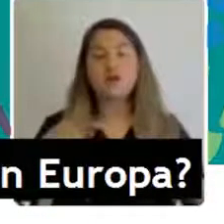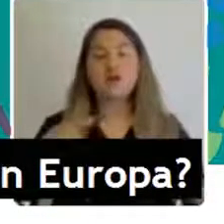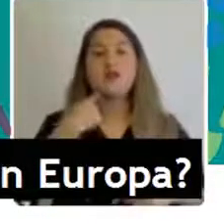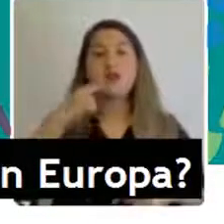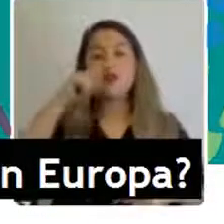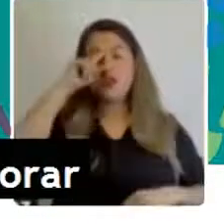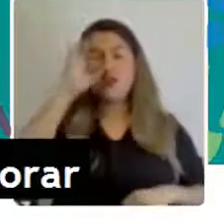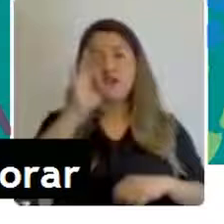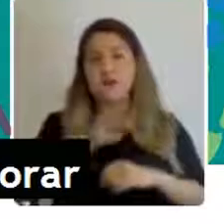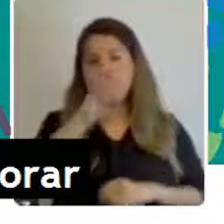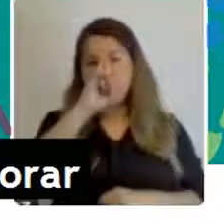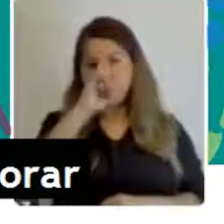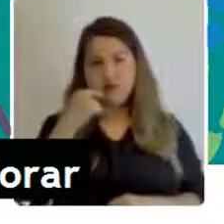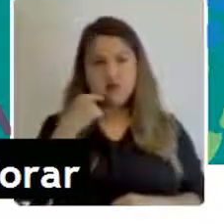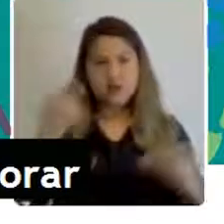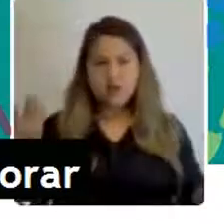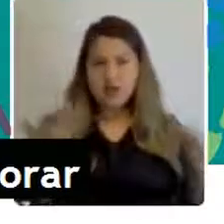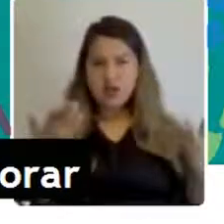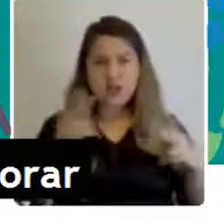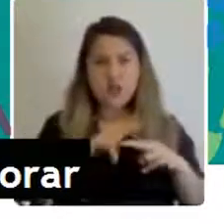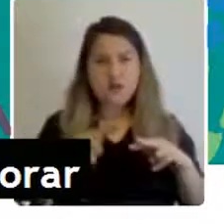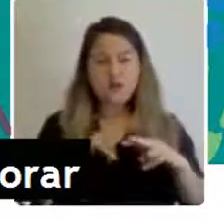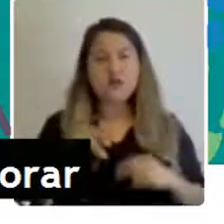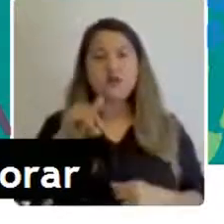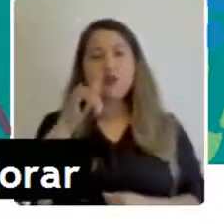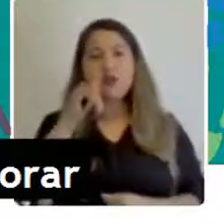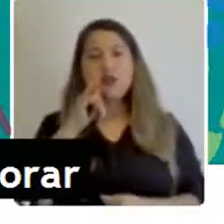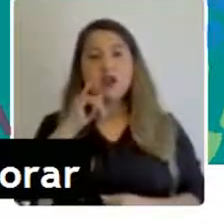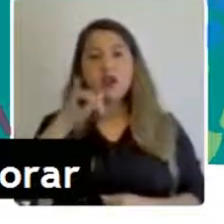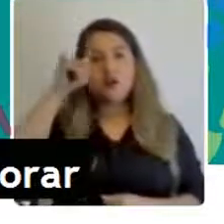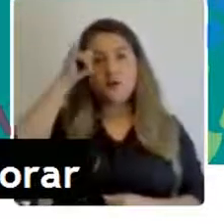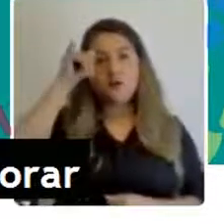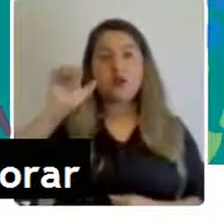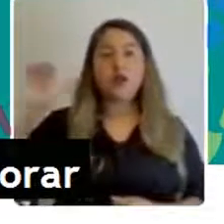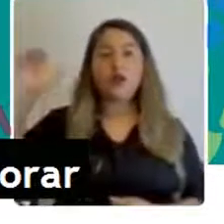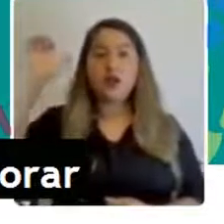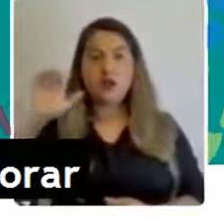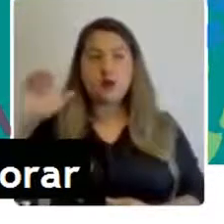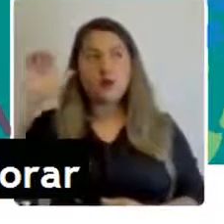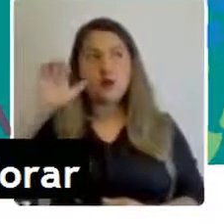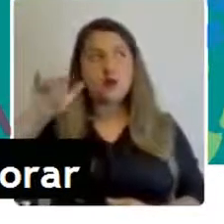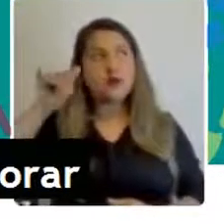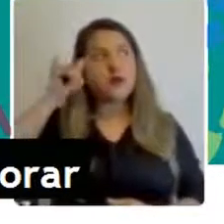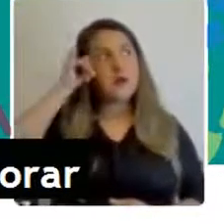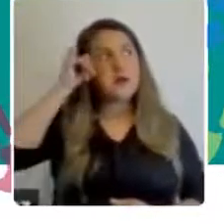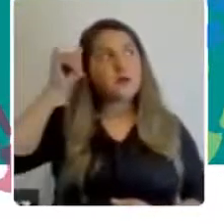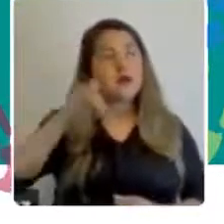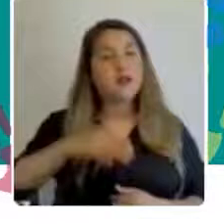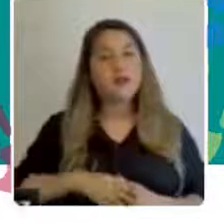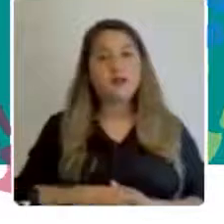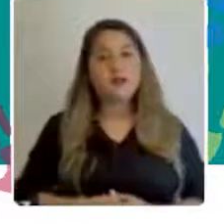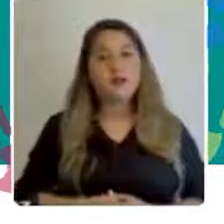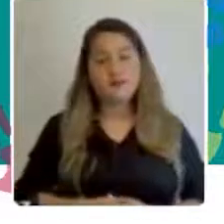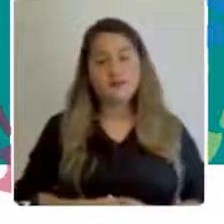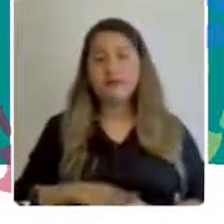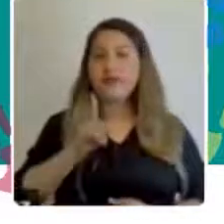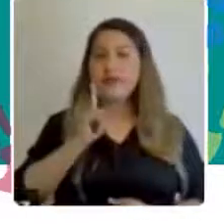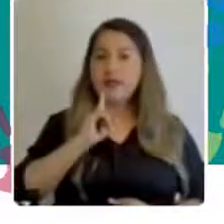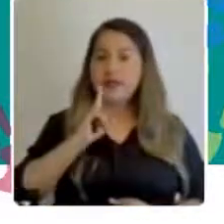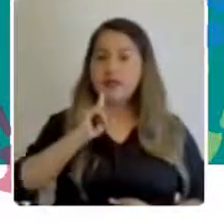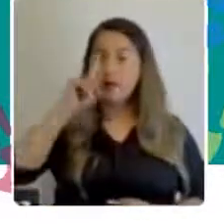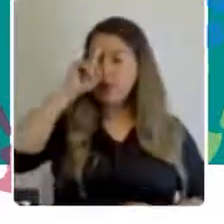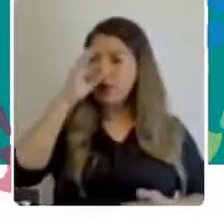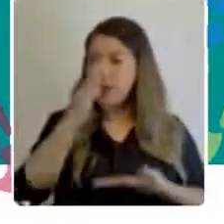in Europe, first of all, we have a general strategic objective,